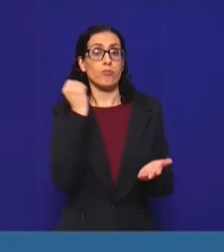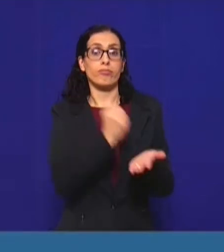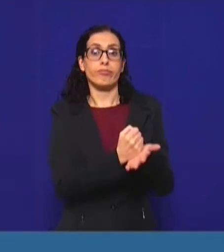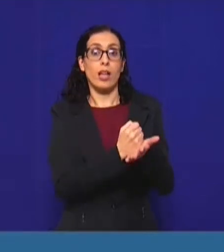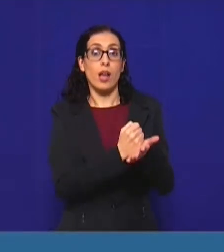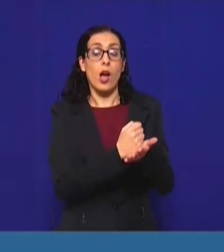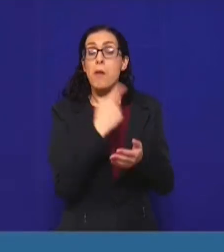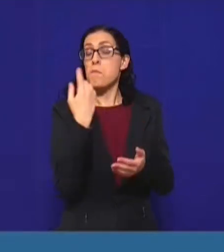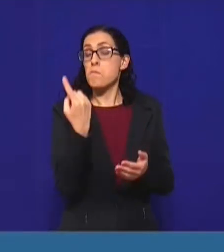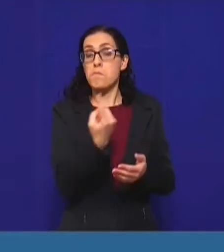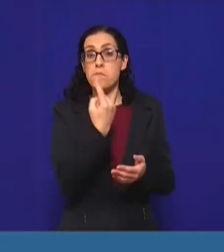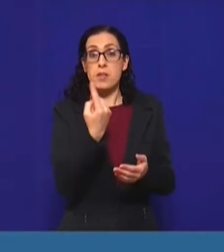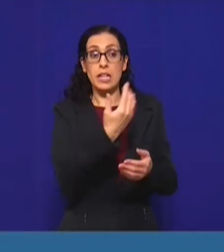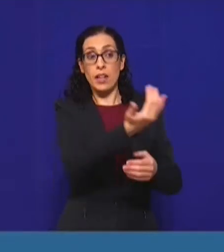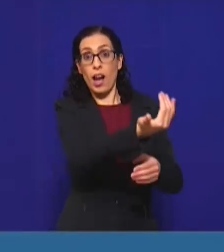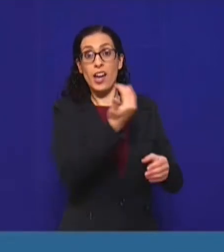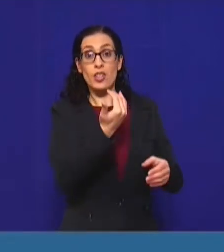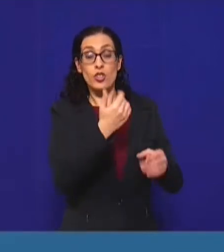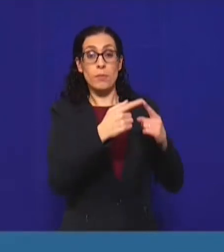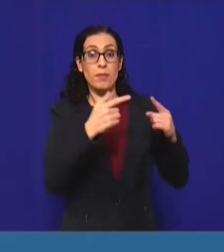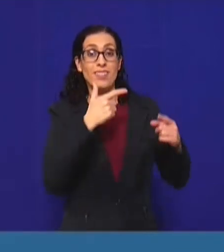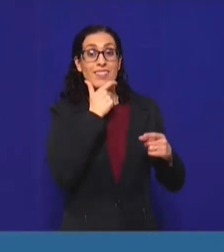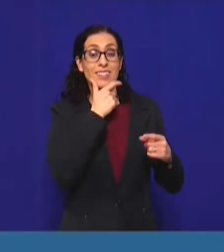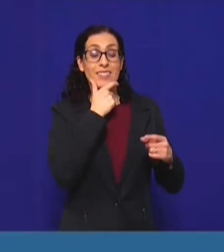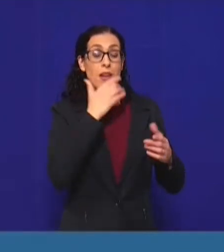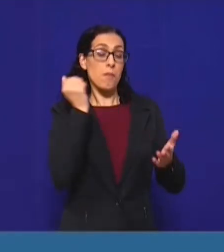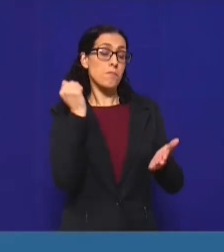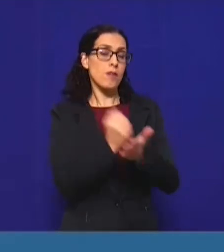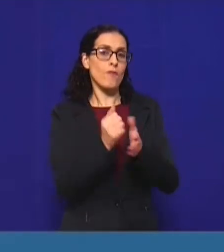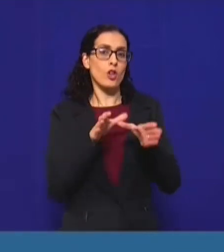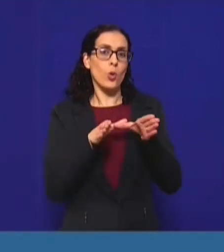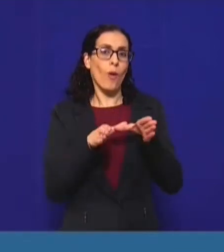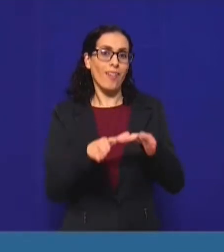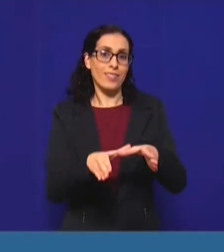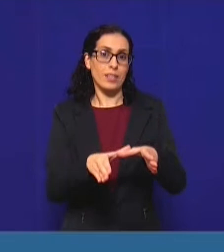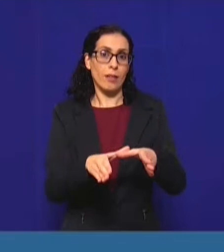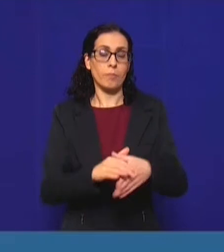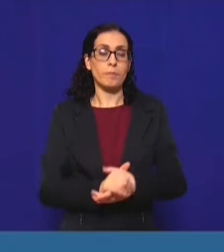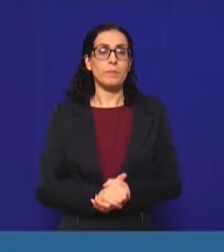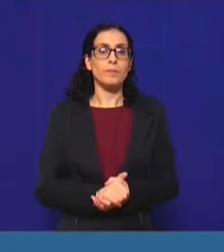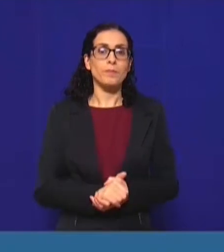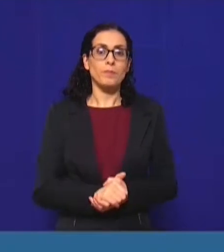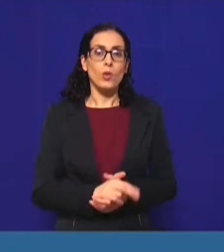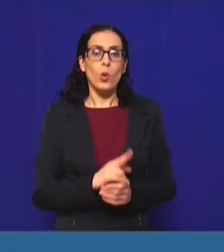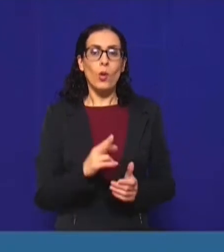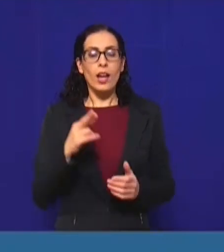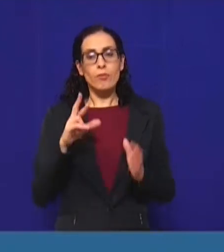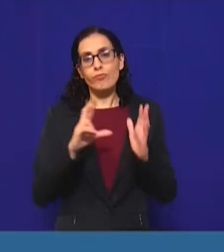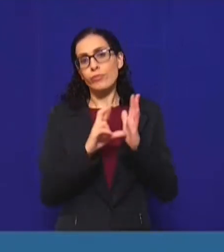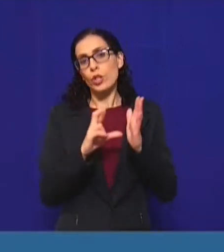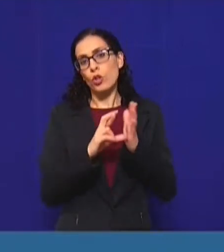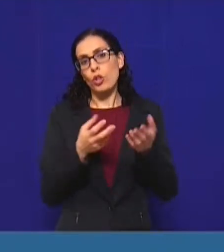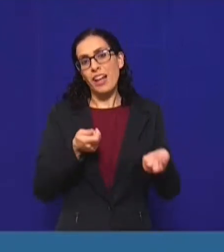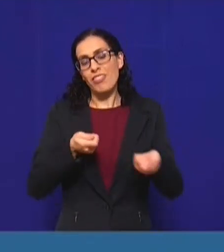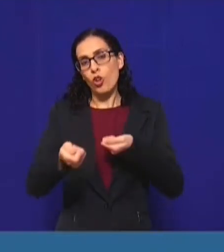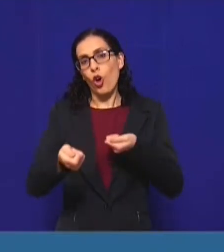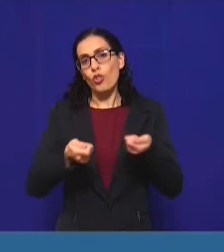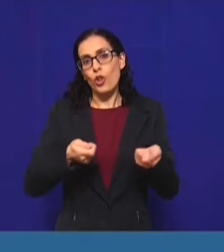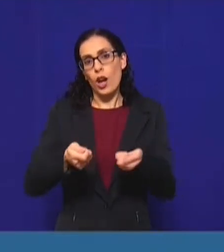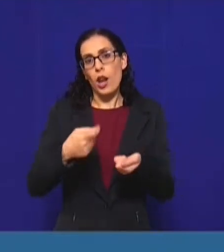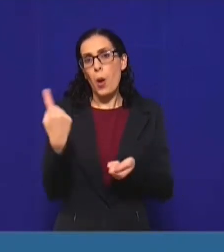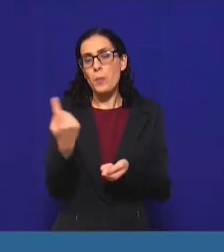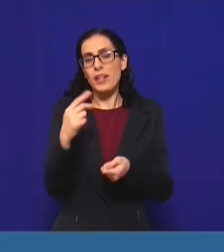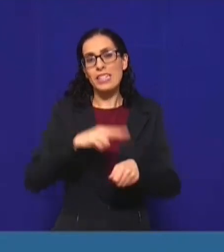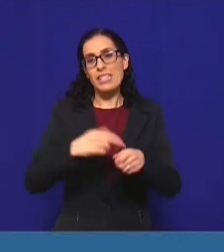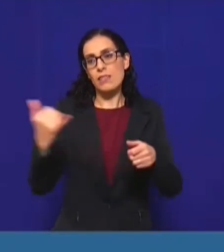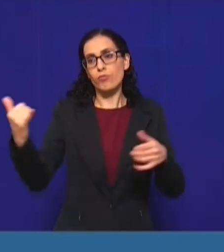hemmhekk ikun rid jagħmel kwarantina. U b'dawn il-miżuri aħna qegħdin bekk tara kemm tista' tikkontrolla dawk in-nies li jistgħu jiġu